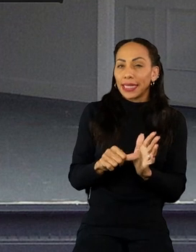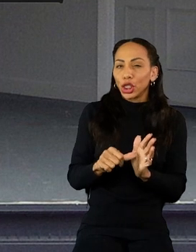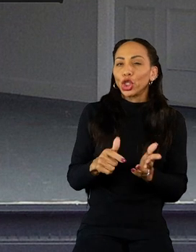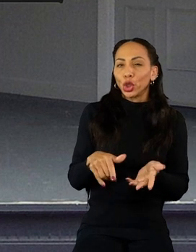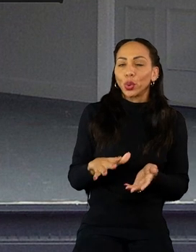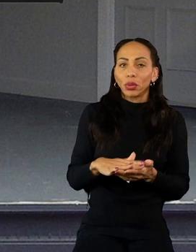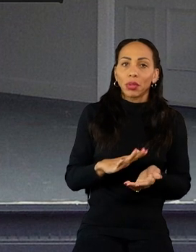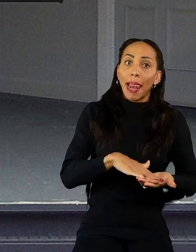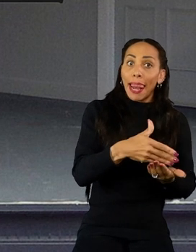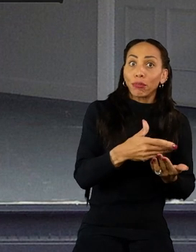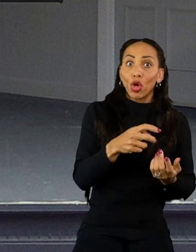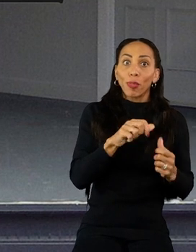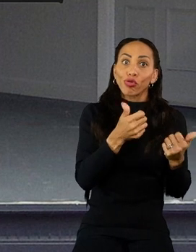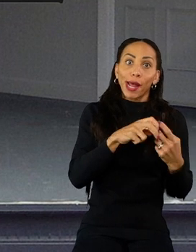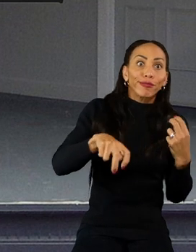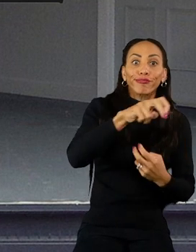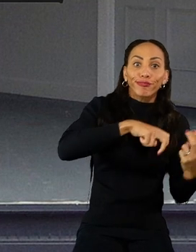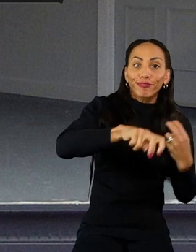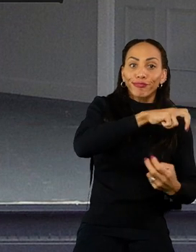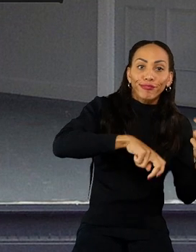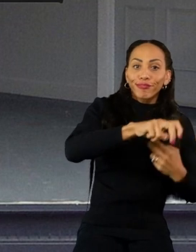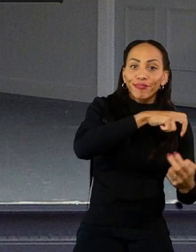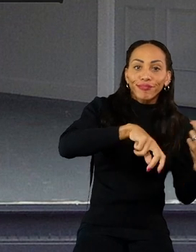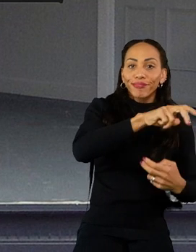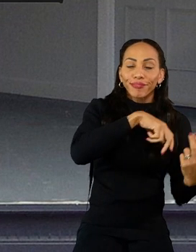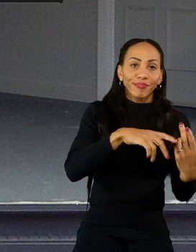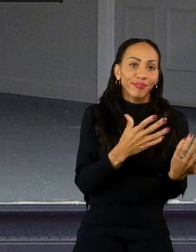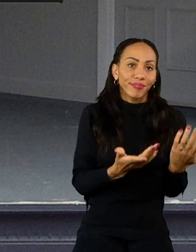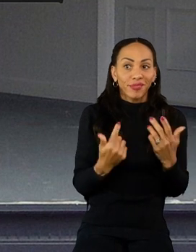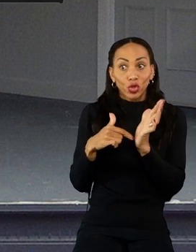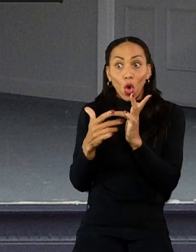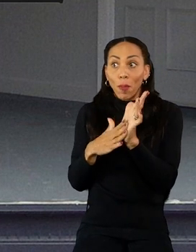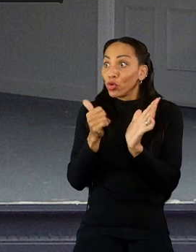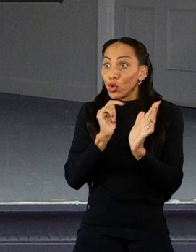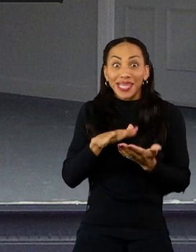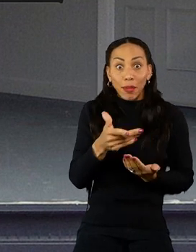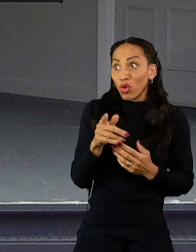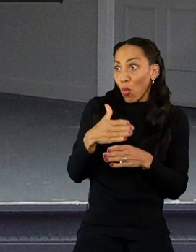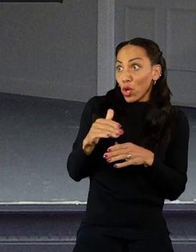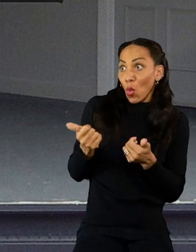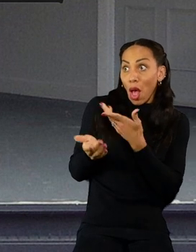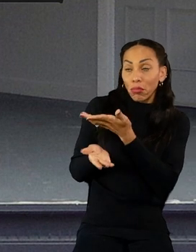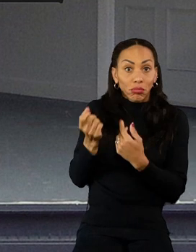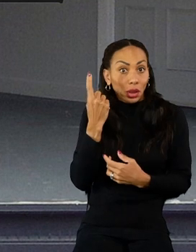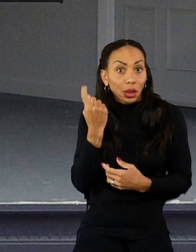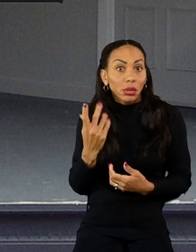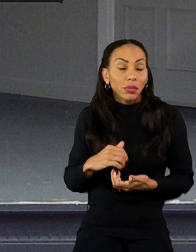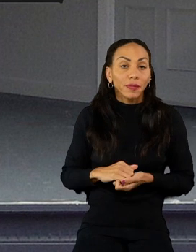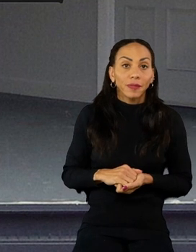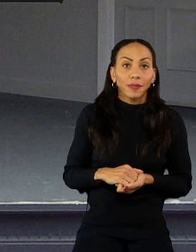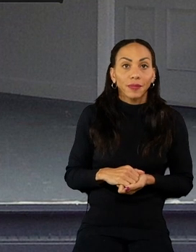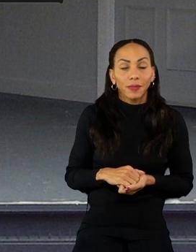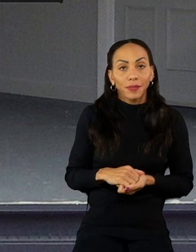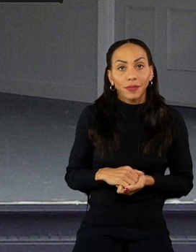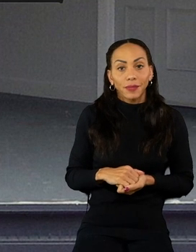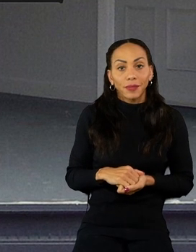have to locate it all the time. And that's the issue you might want to think about. Laptops working. Well, Tom was working with a laptop and it's working very well,